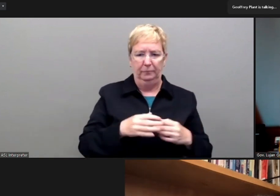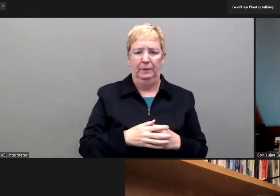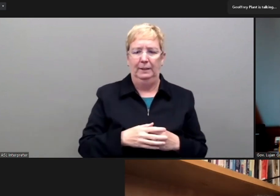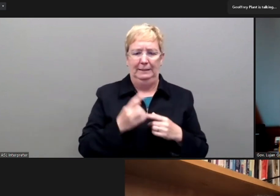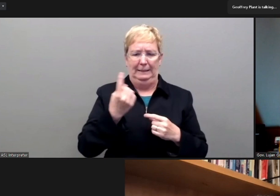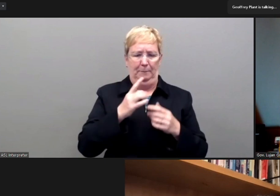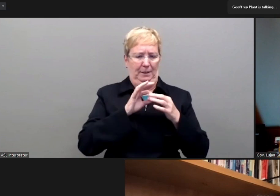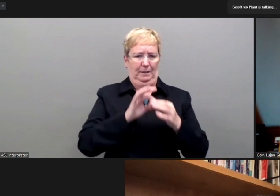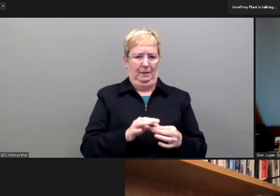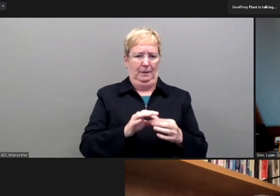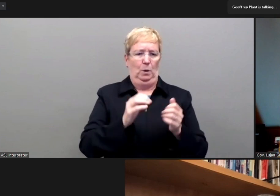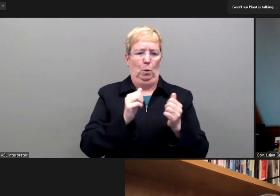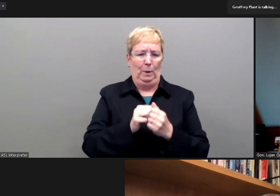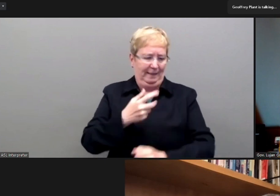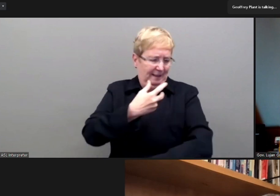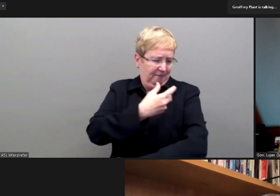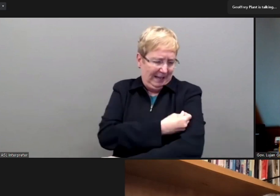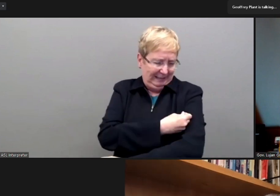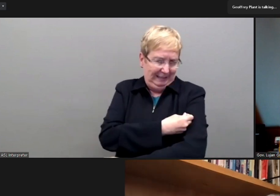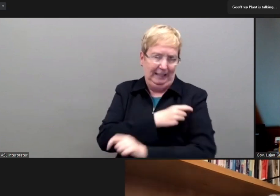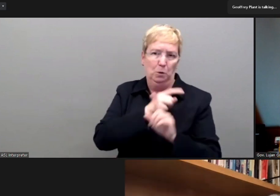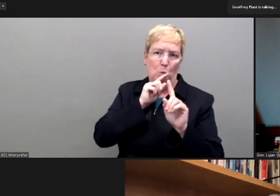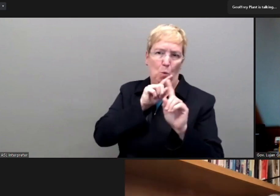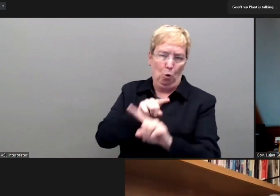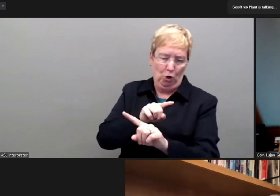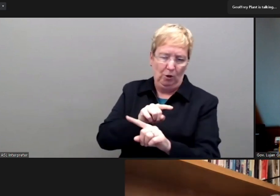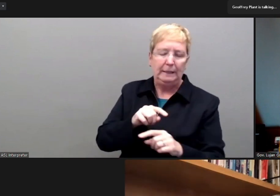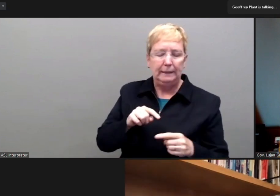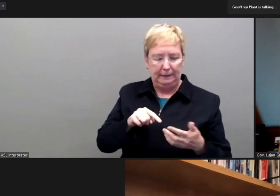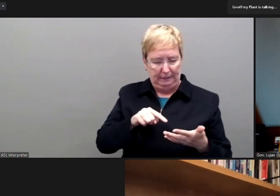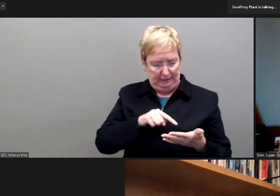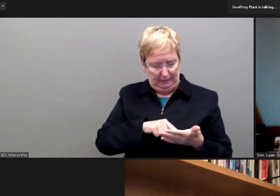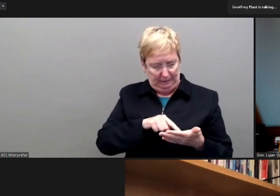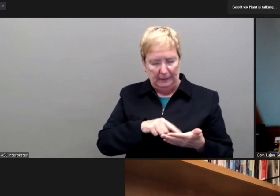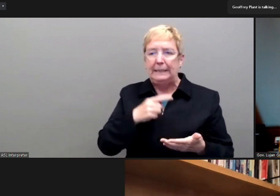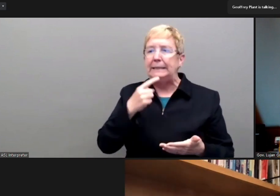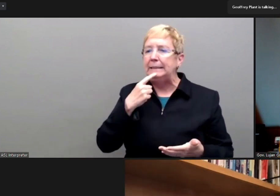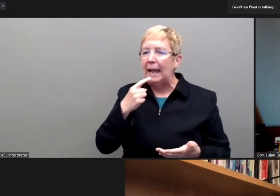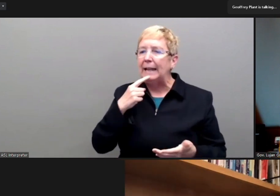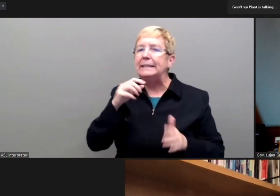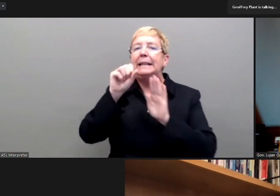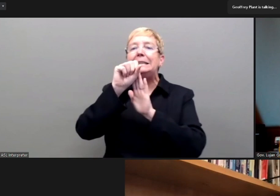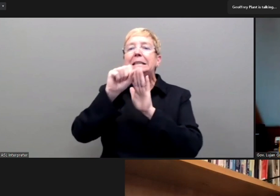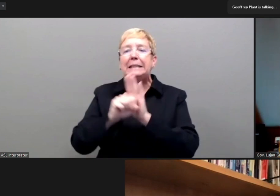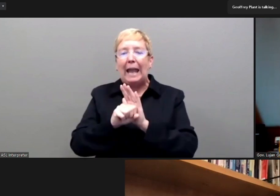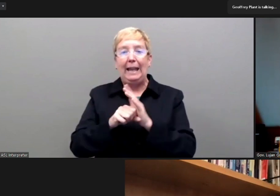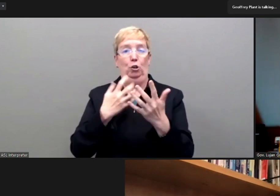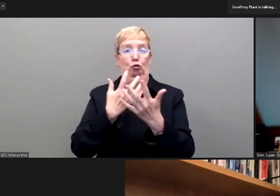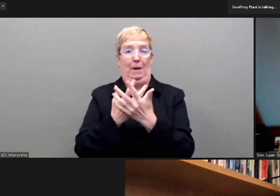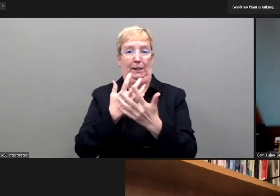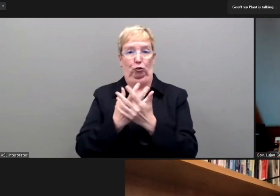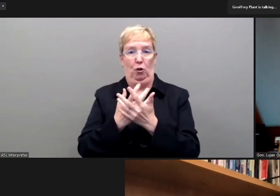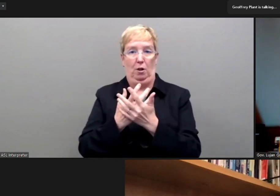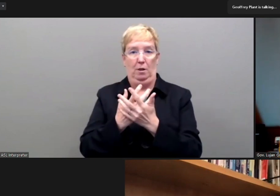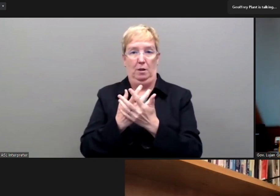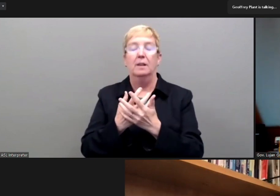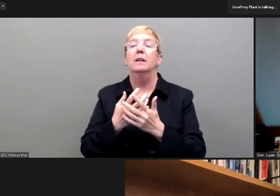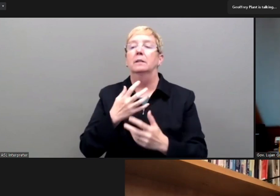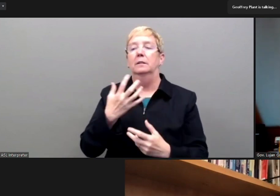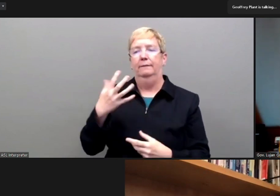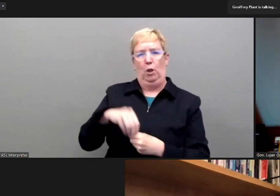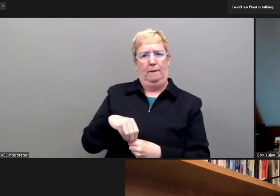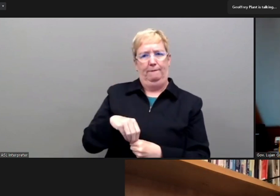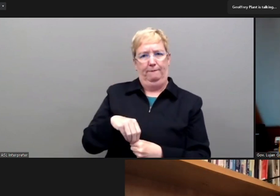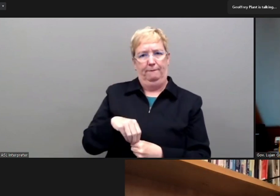vaccine public health order. It indicates that workers at state correctional facilities are included in the